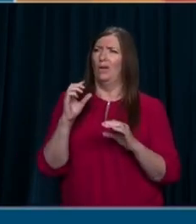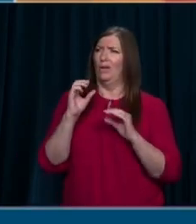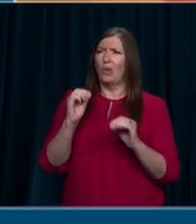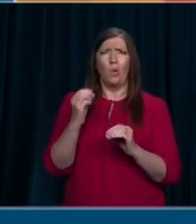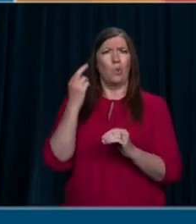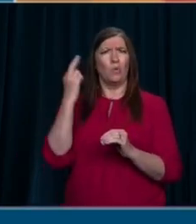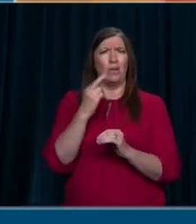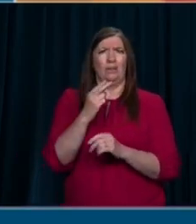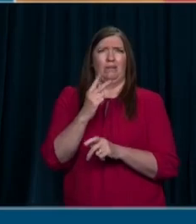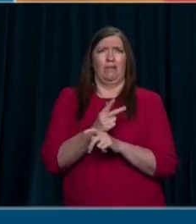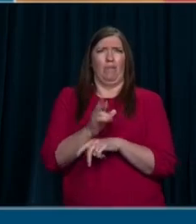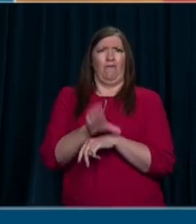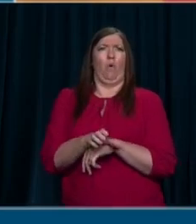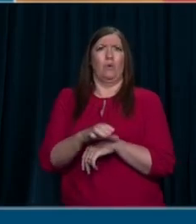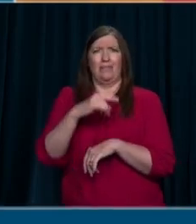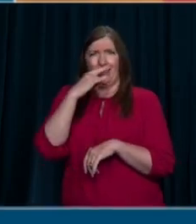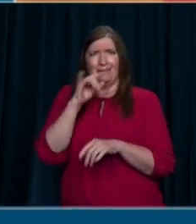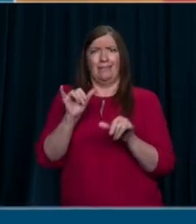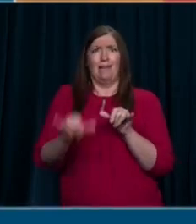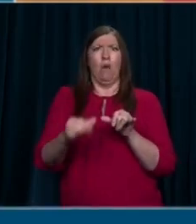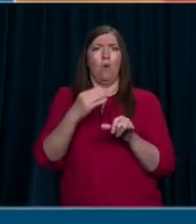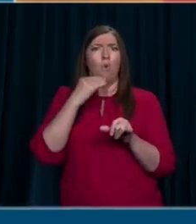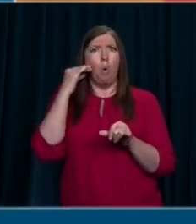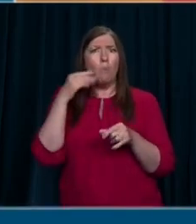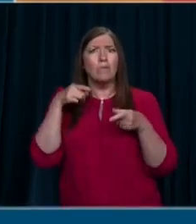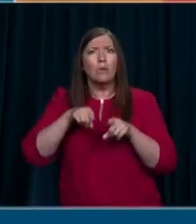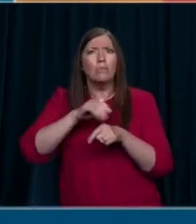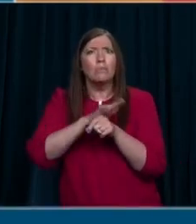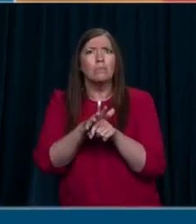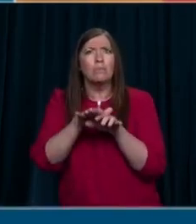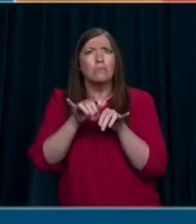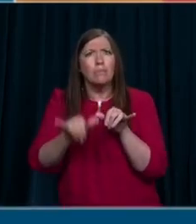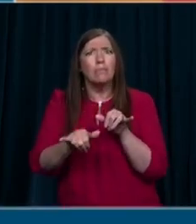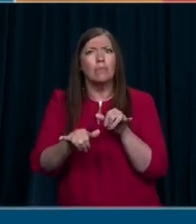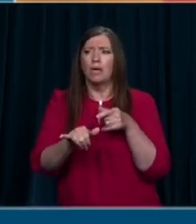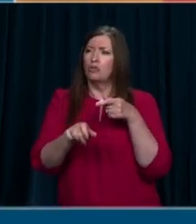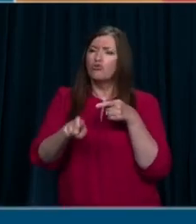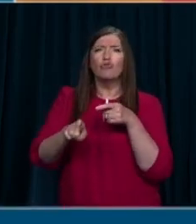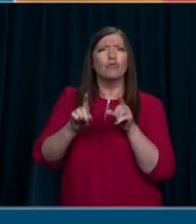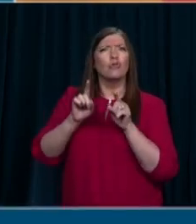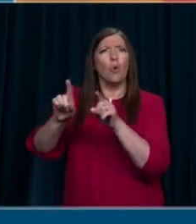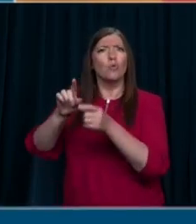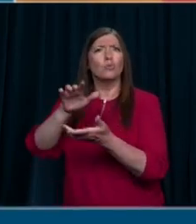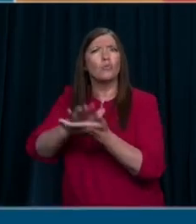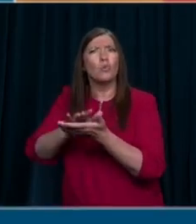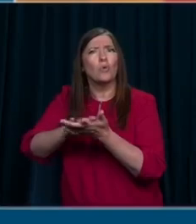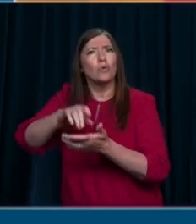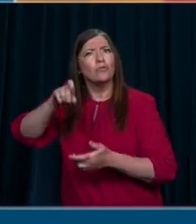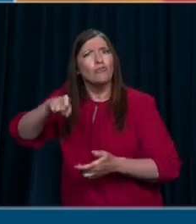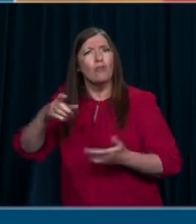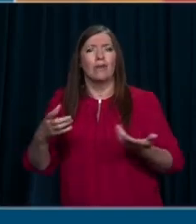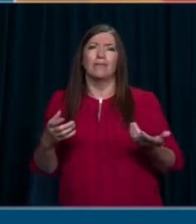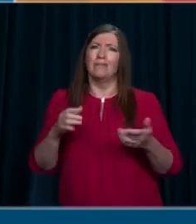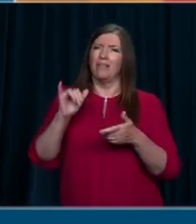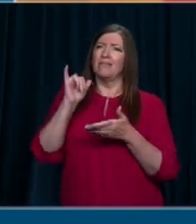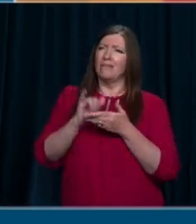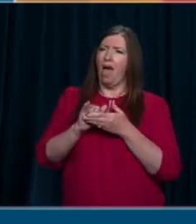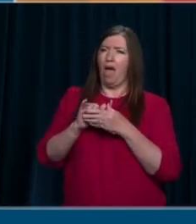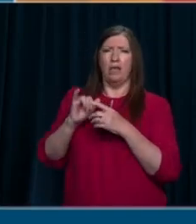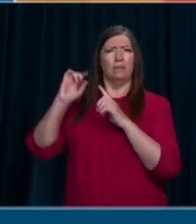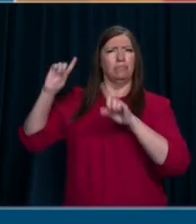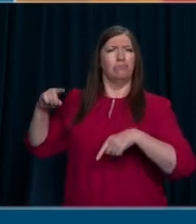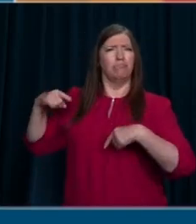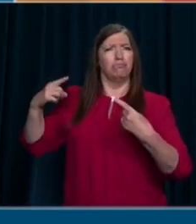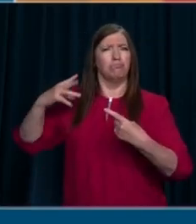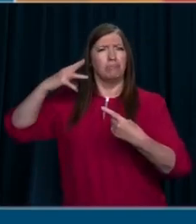our kids home during the pandemic when they should have been in school. I want to take that legacy and represent